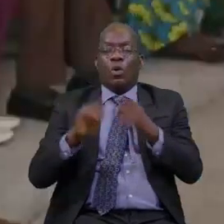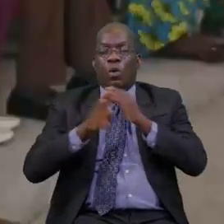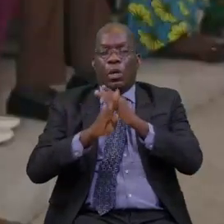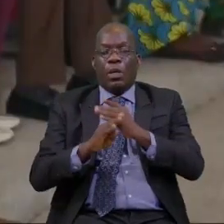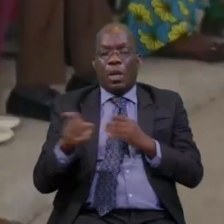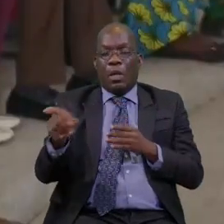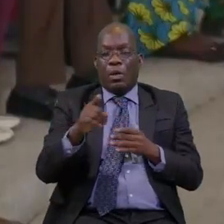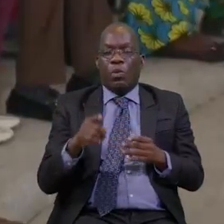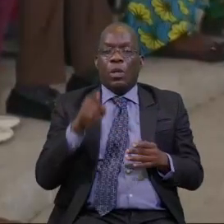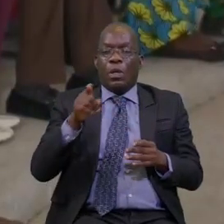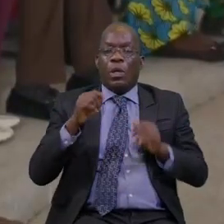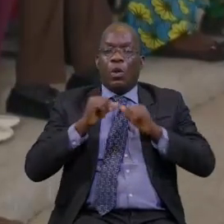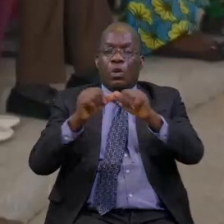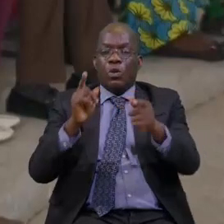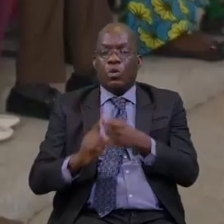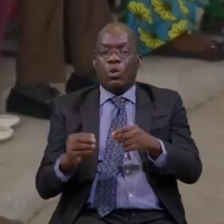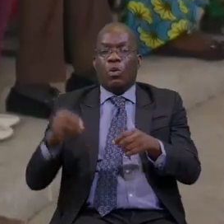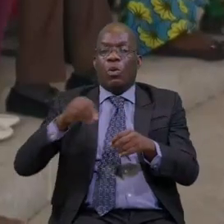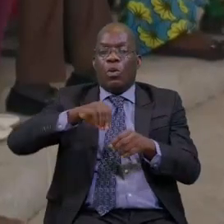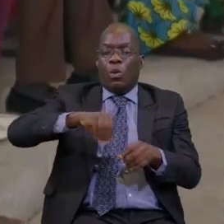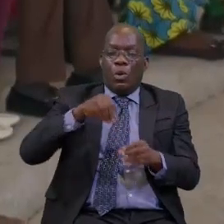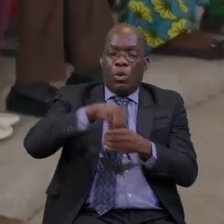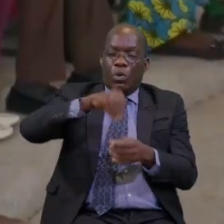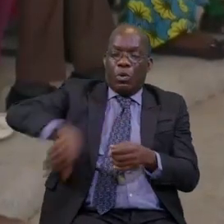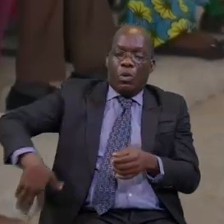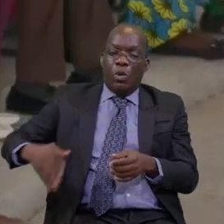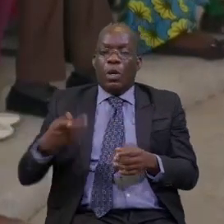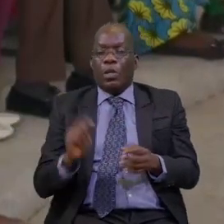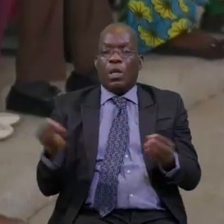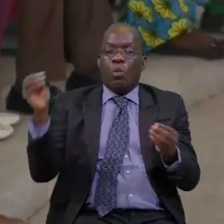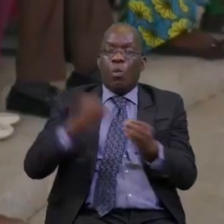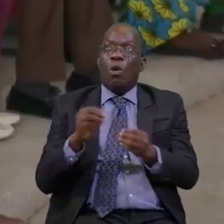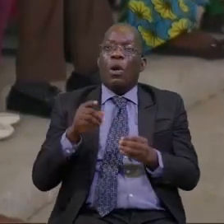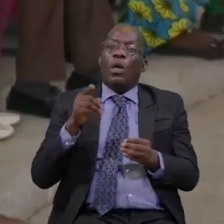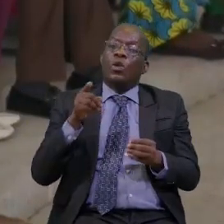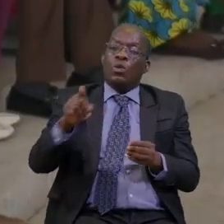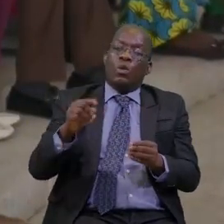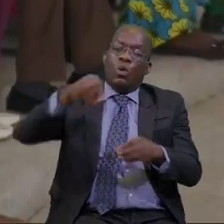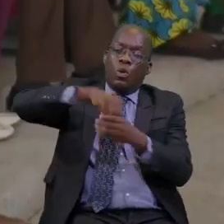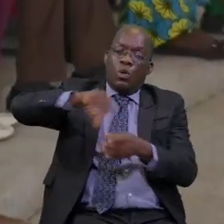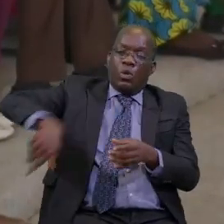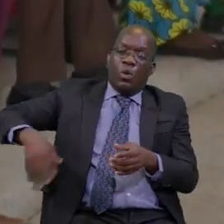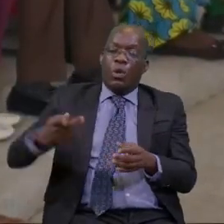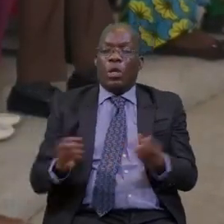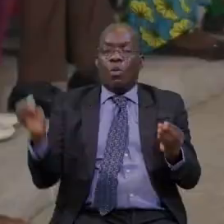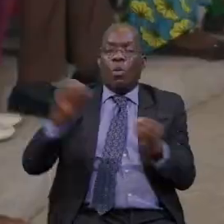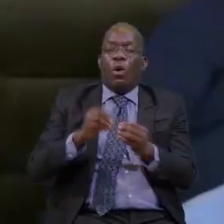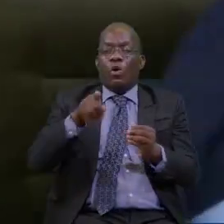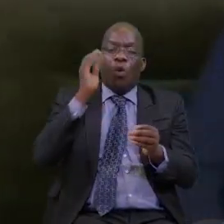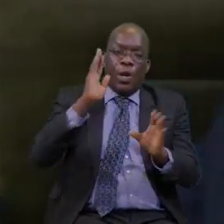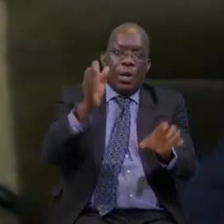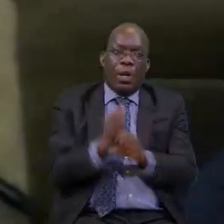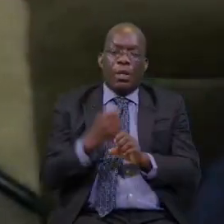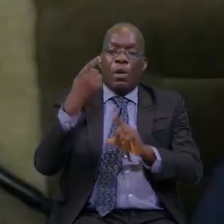sowing. And the more you sow, the more the percentage will rise. And then from experience, you know, I sowed